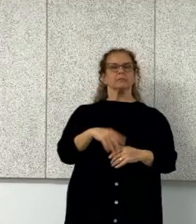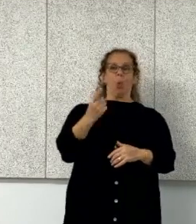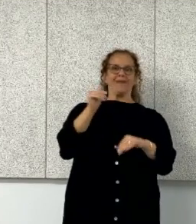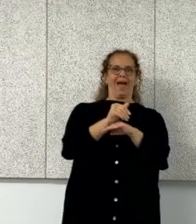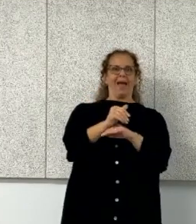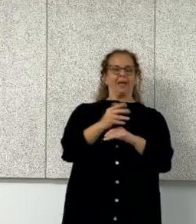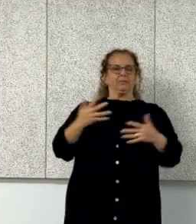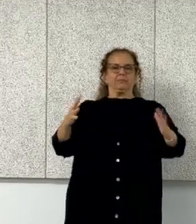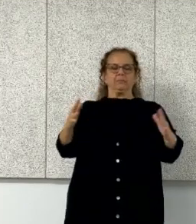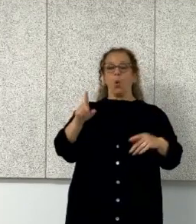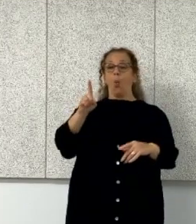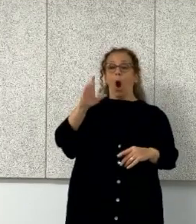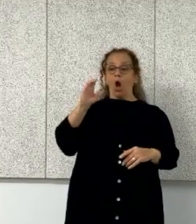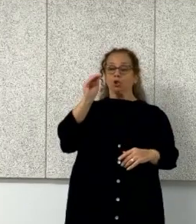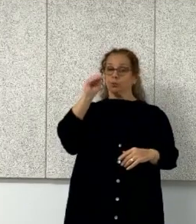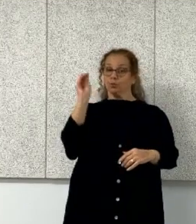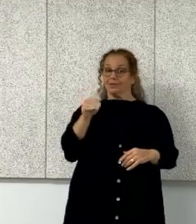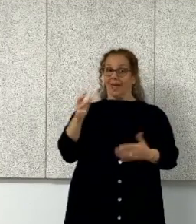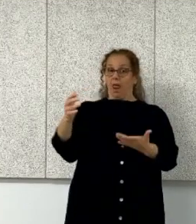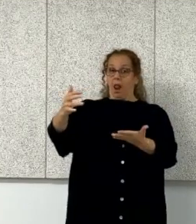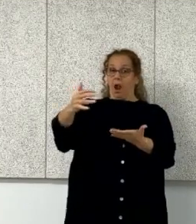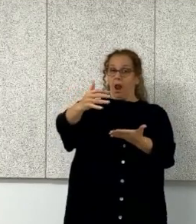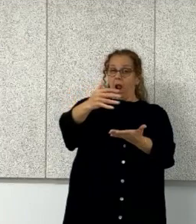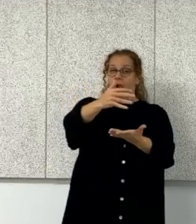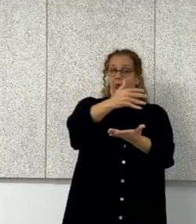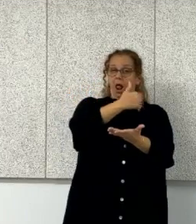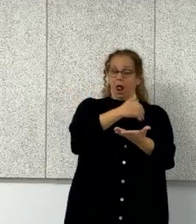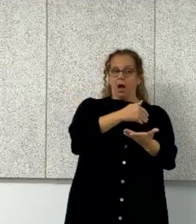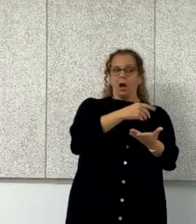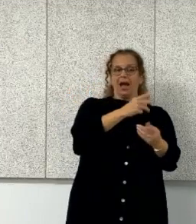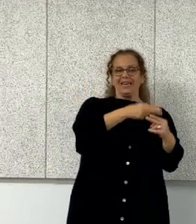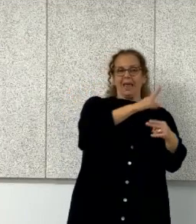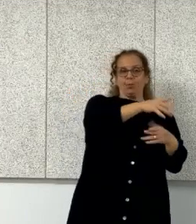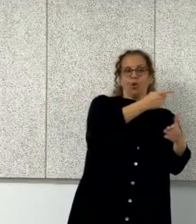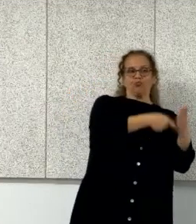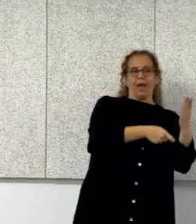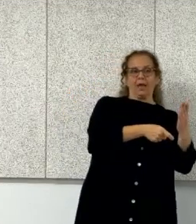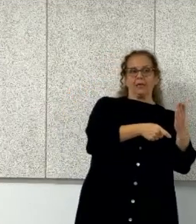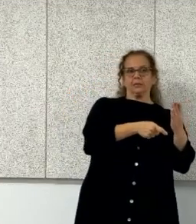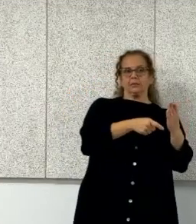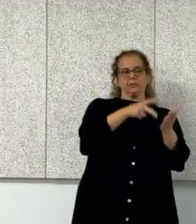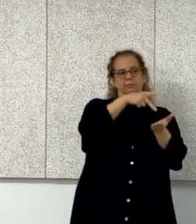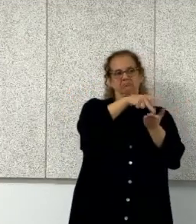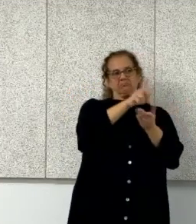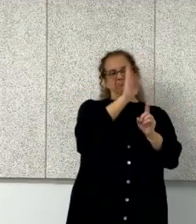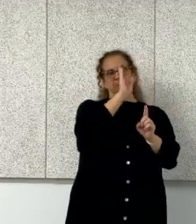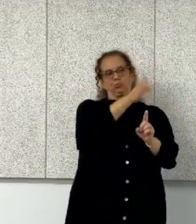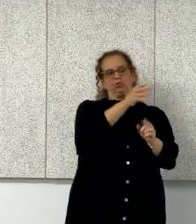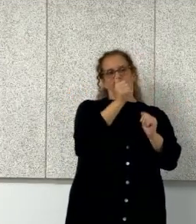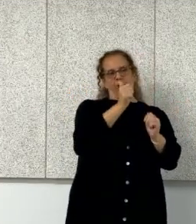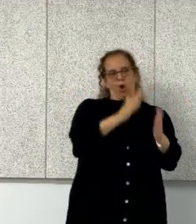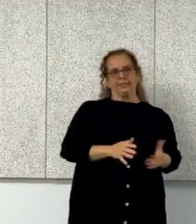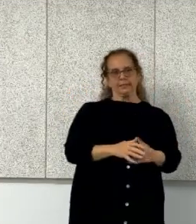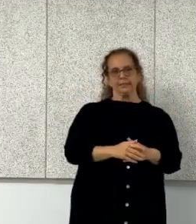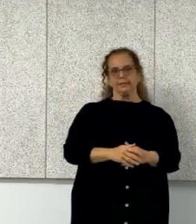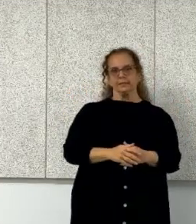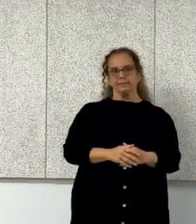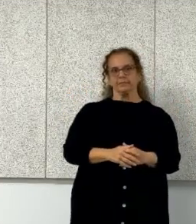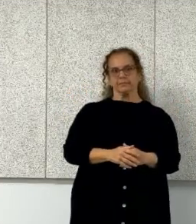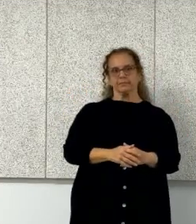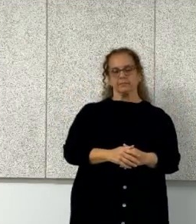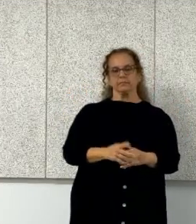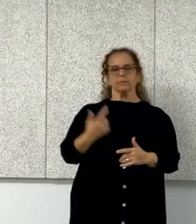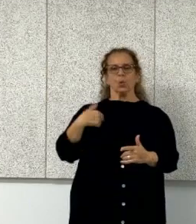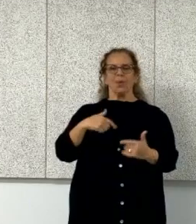shows, 100% of the ticket revenue that we got from Name Your Price went directly to the artists, like no questions. Like we get like the handful of fees attached to